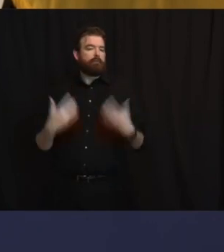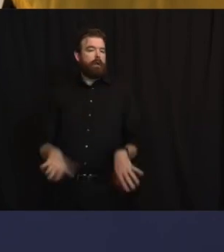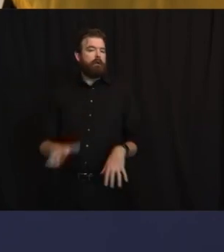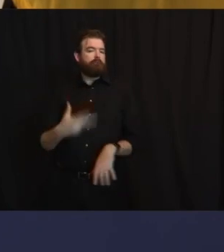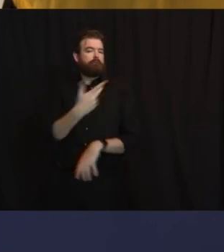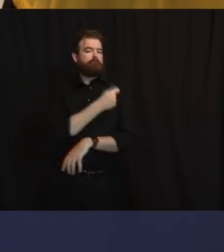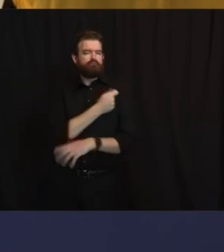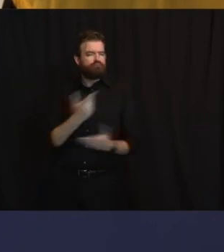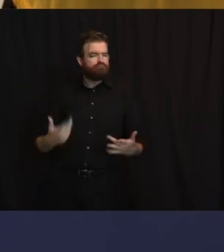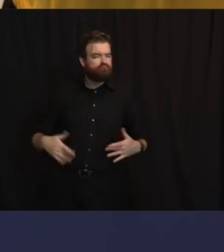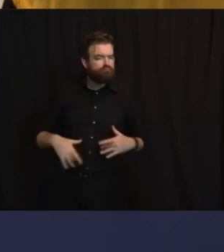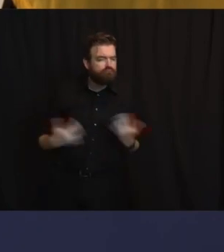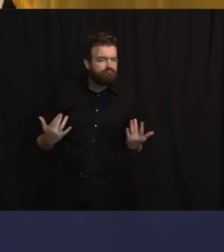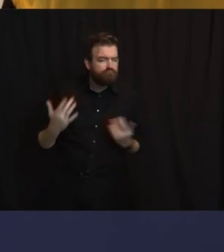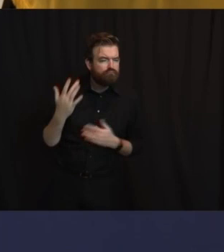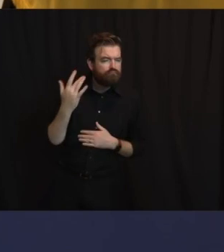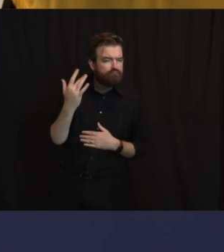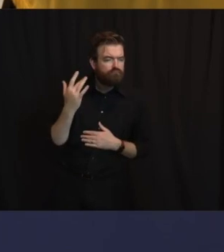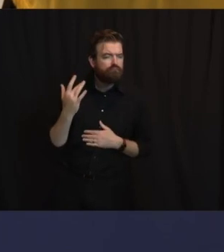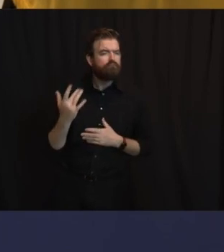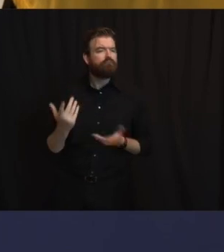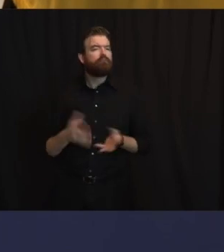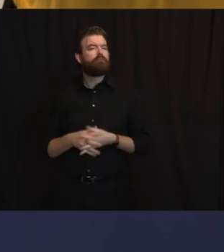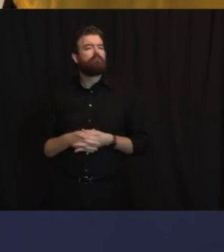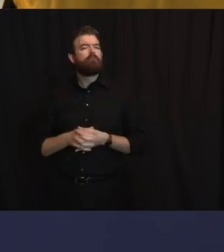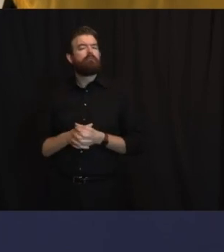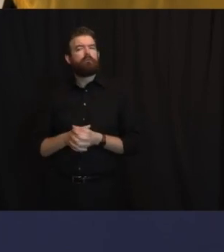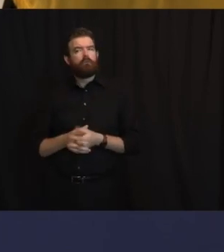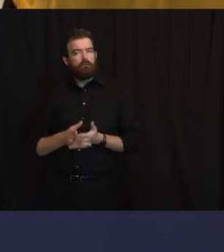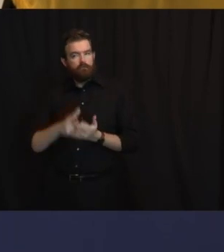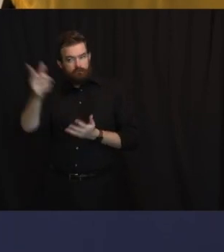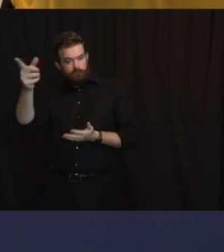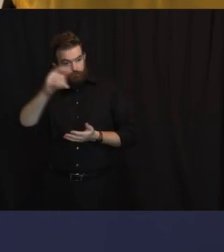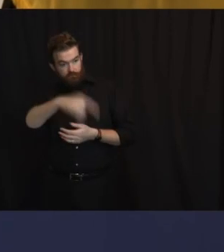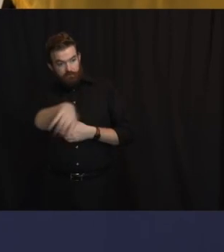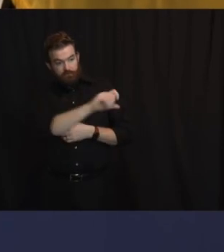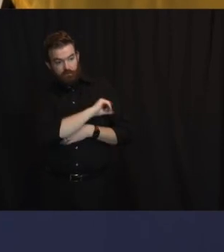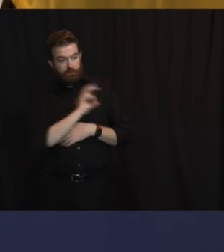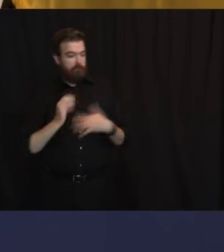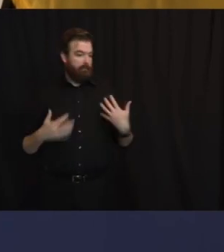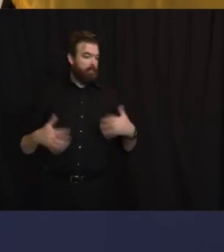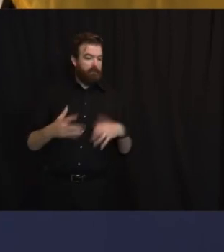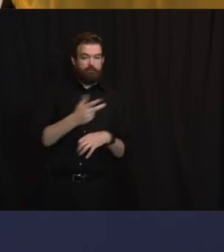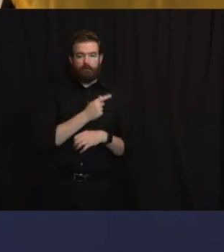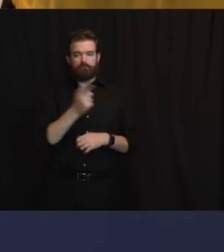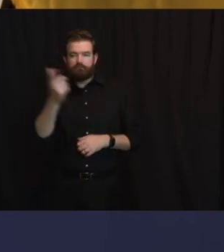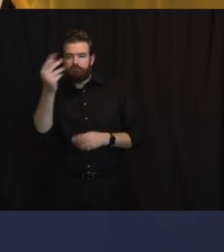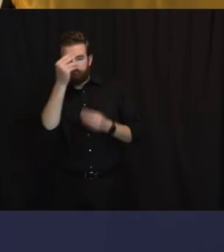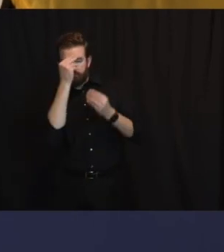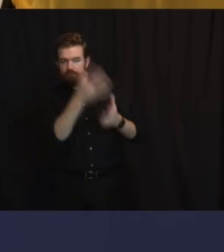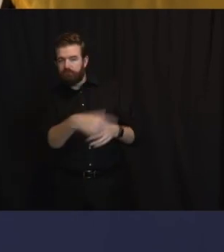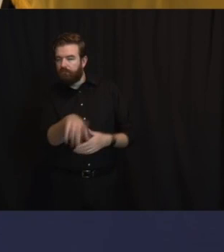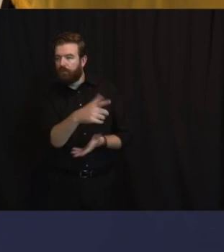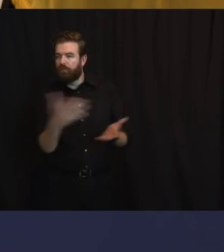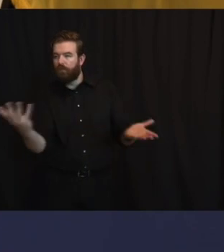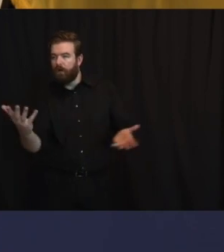to them, Governor, from you? And Commissioner, what is your message to these people as well? And finally,